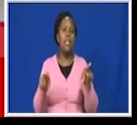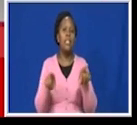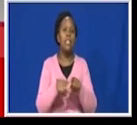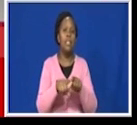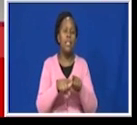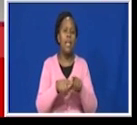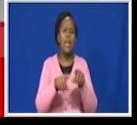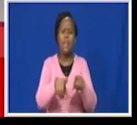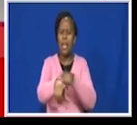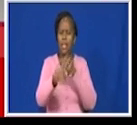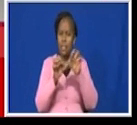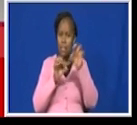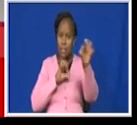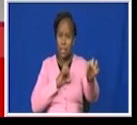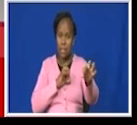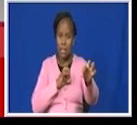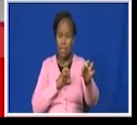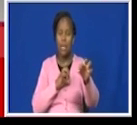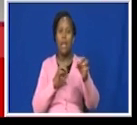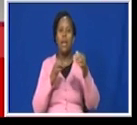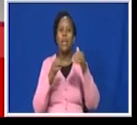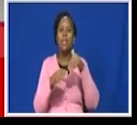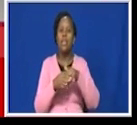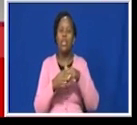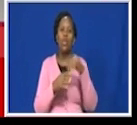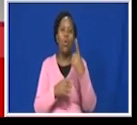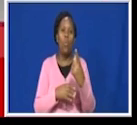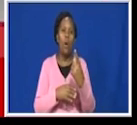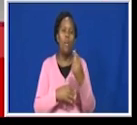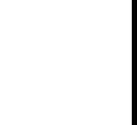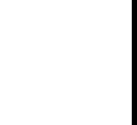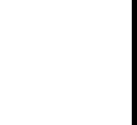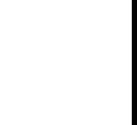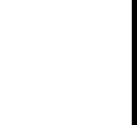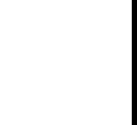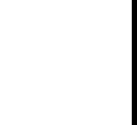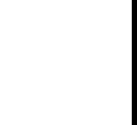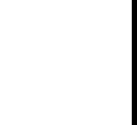the length or the distance that is covered in one oscillation.